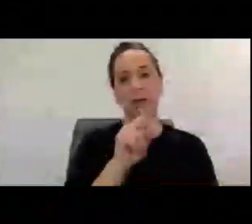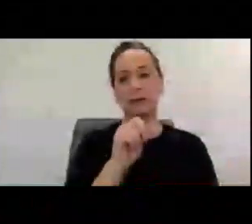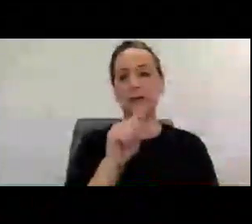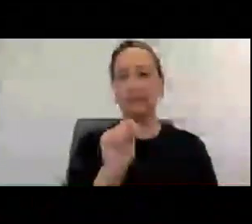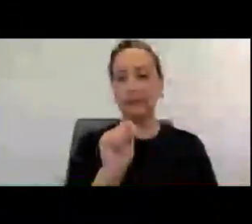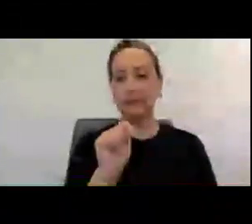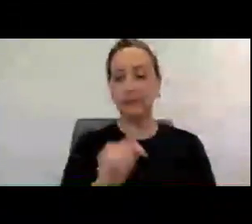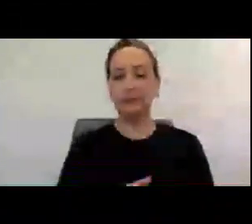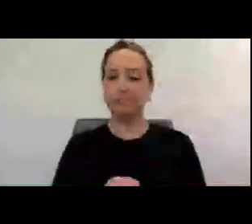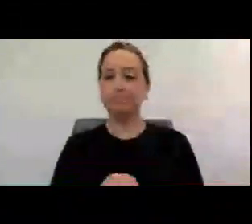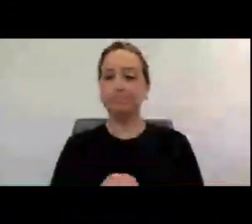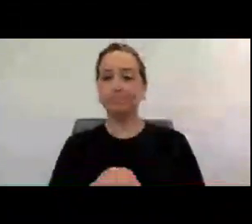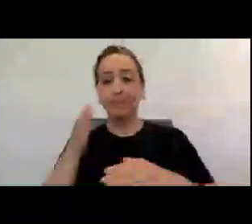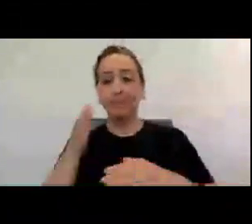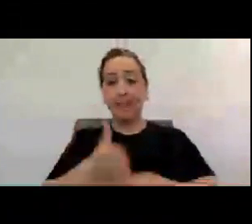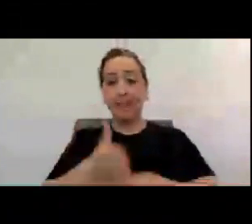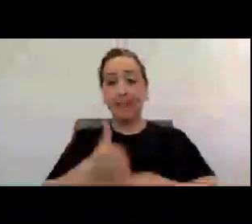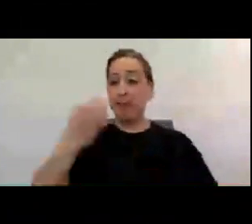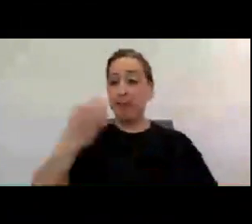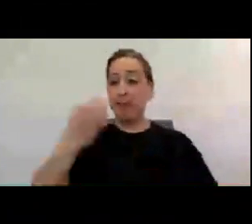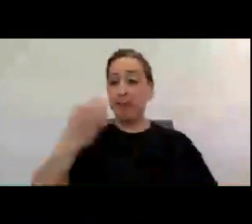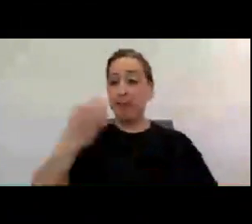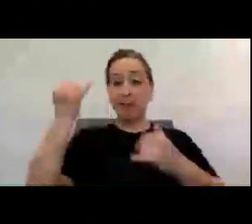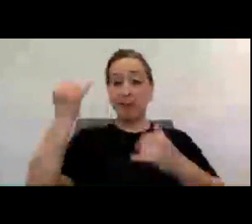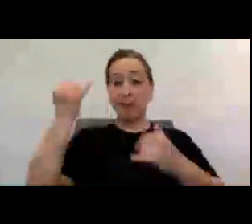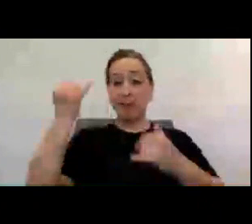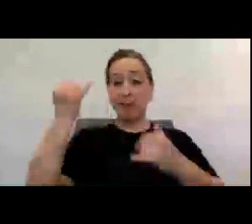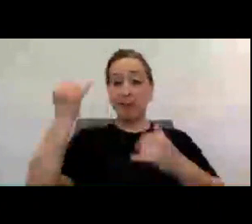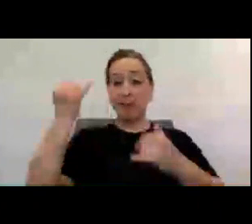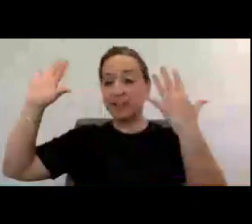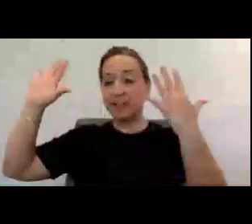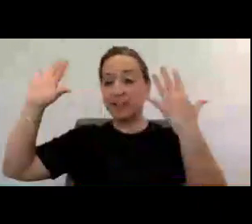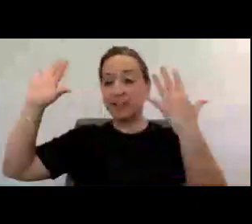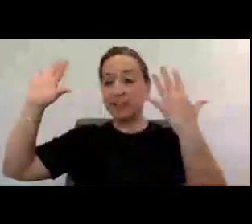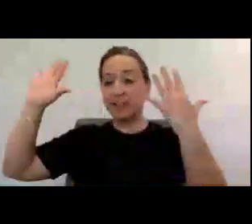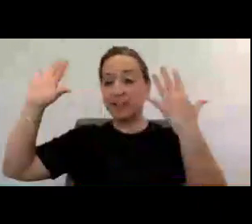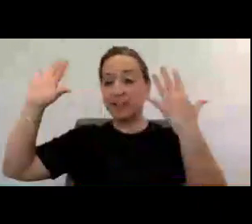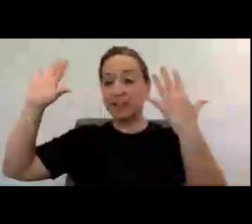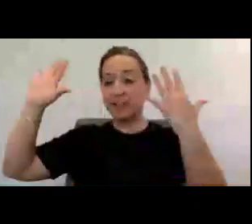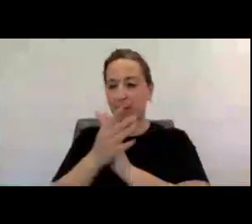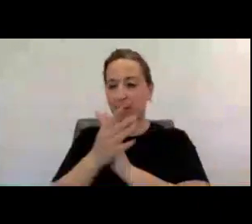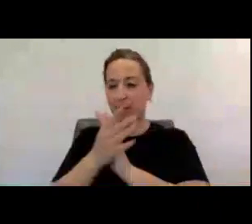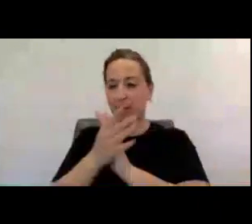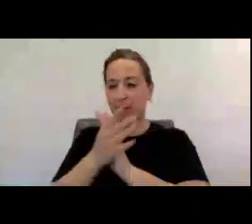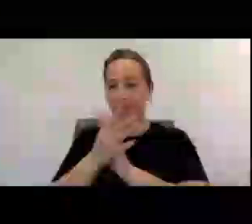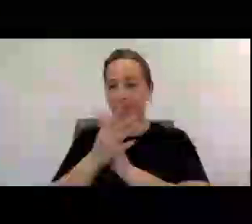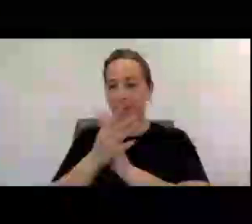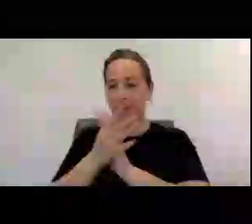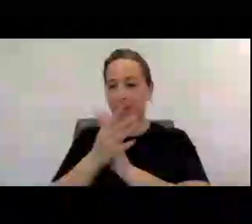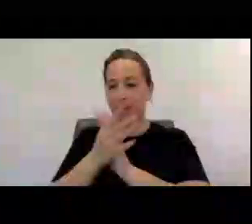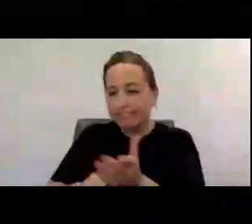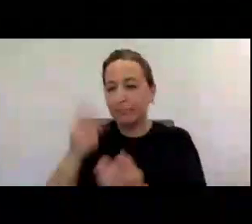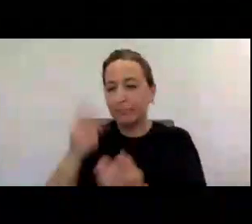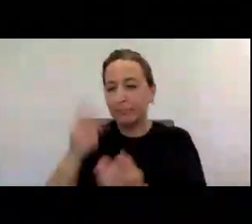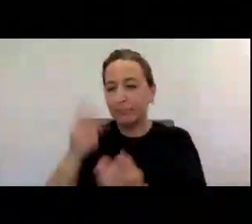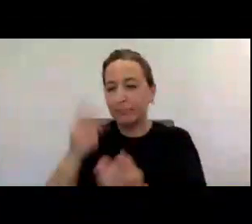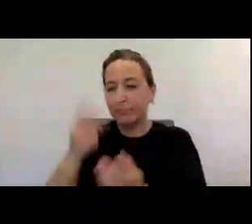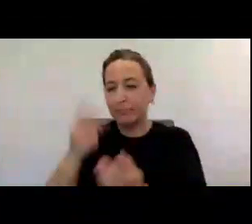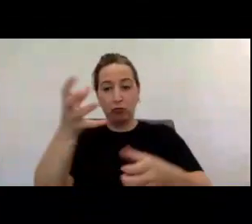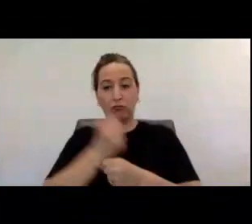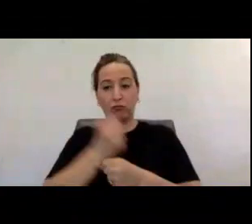But after that complaint is finalized, it moves into the investigation phase. So both parties receive that copy of that